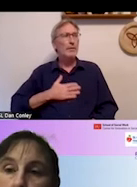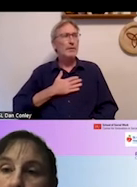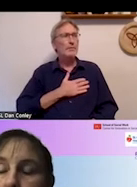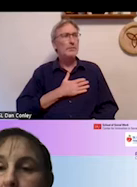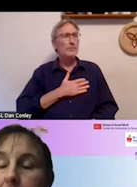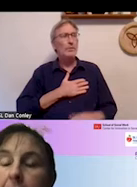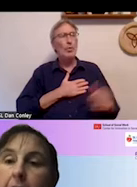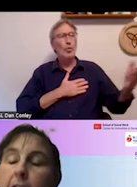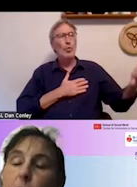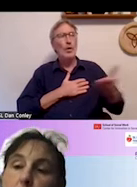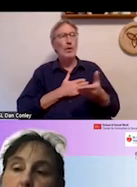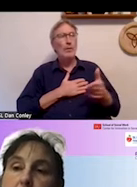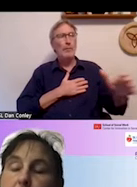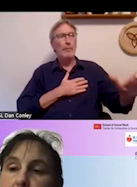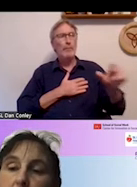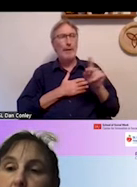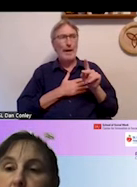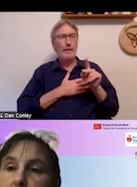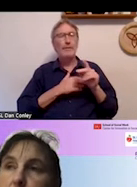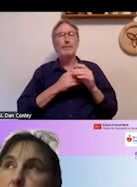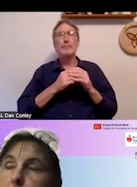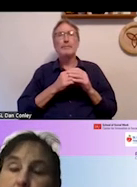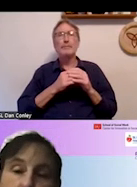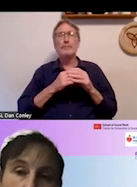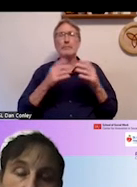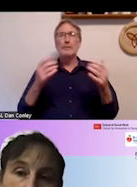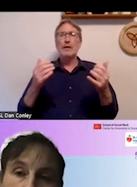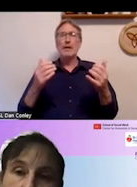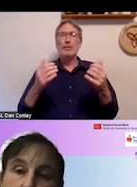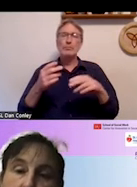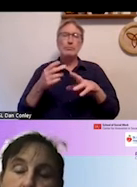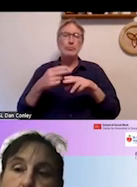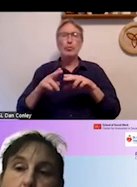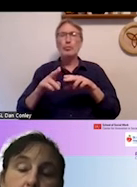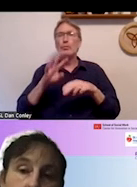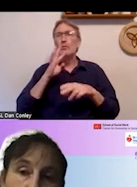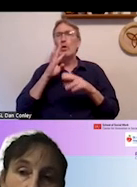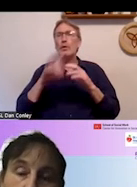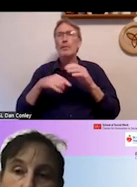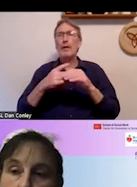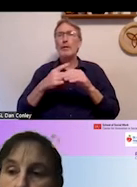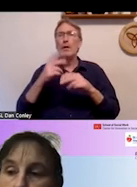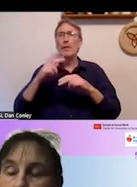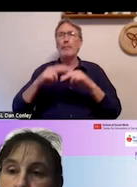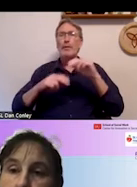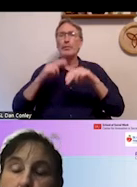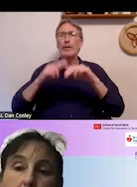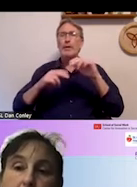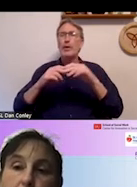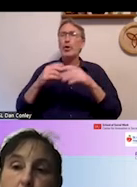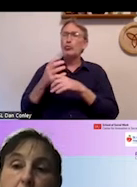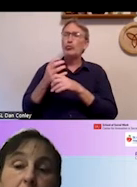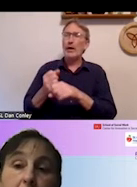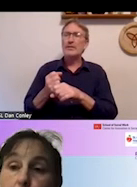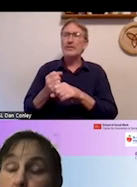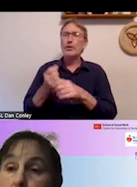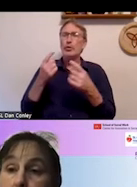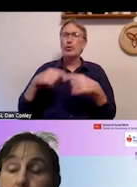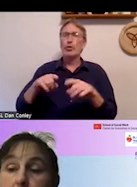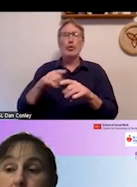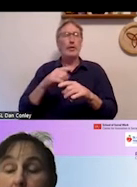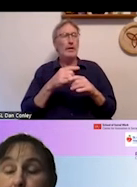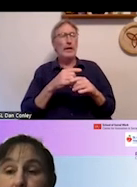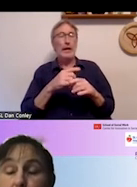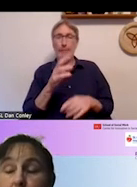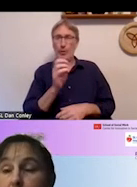back, everyone. We want to talk a few minutes and draw your attention to building trust in emergencies. And while it's great if that trust